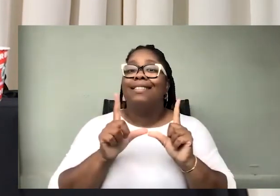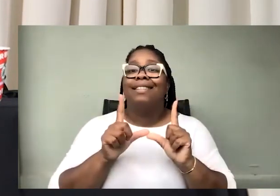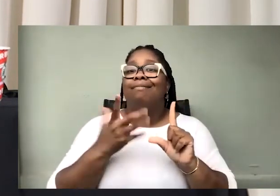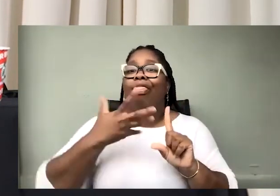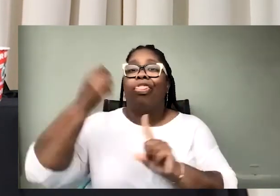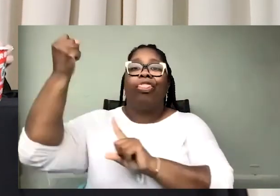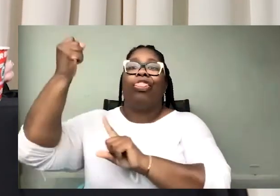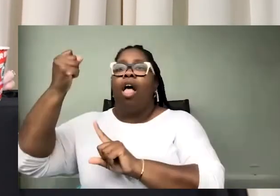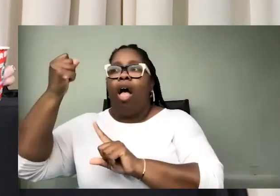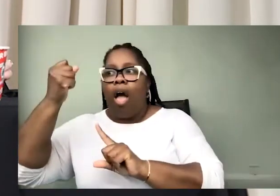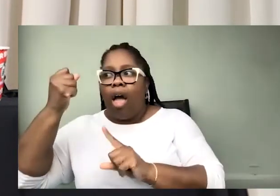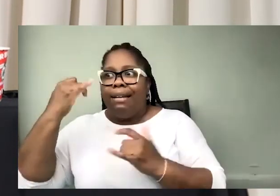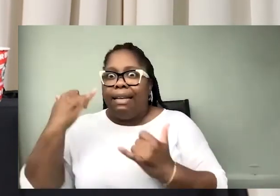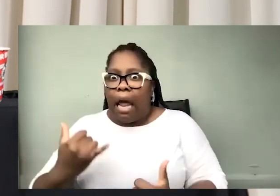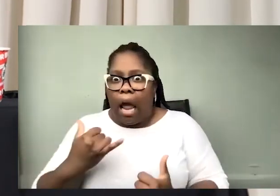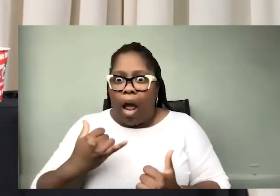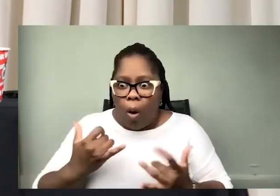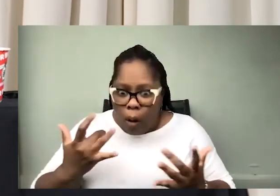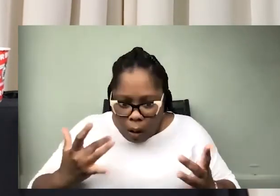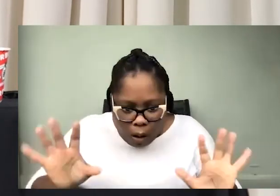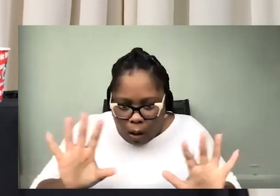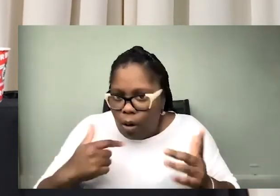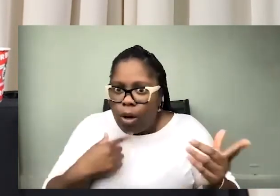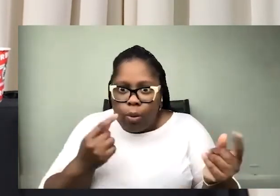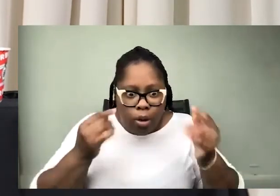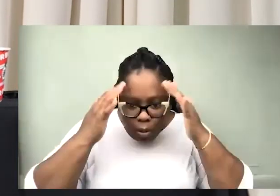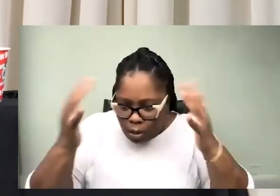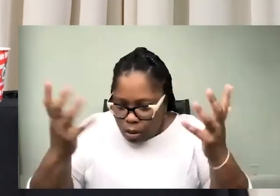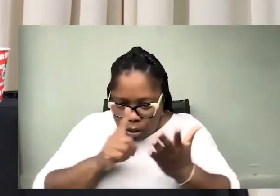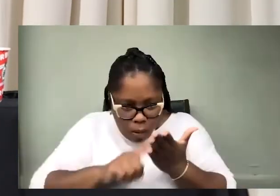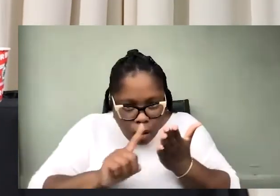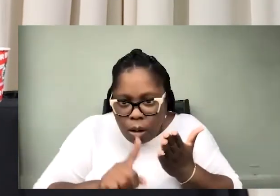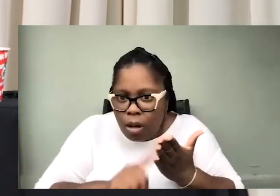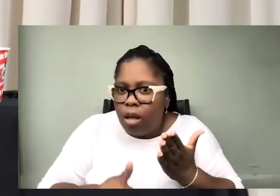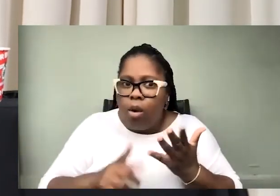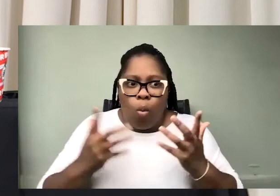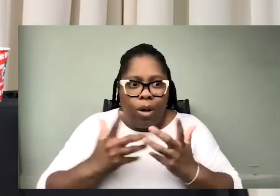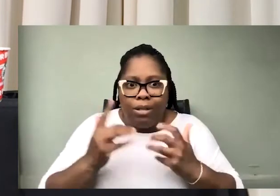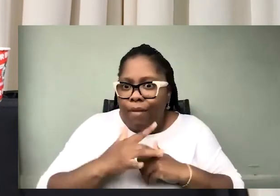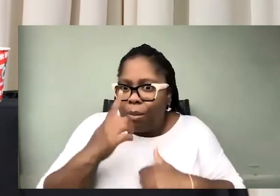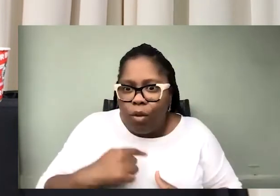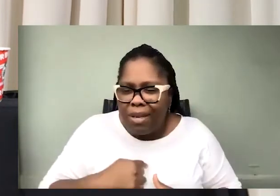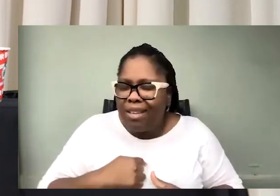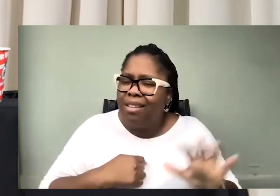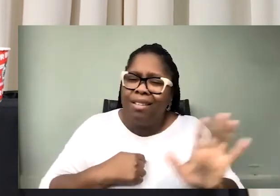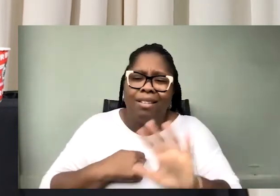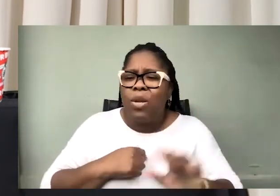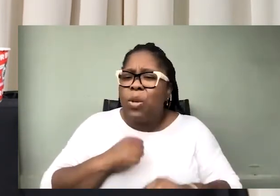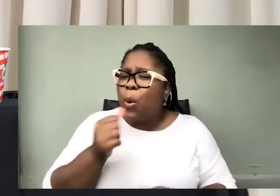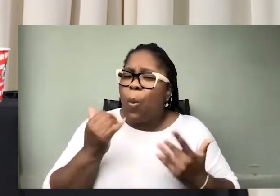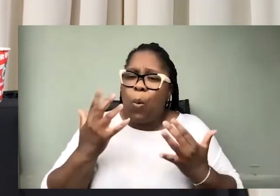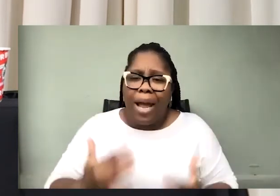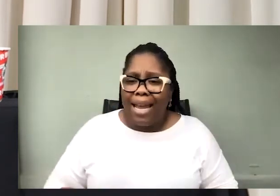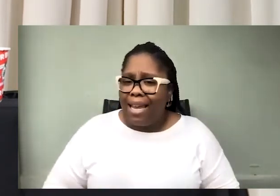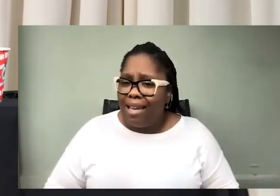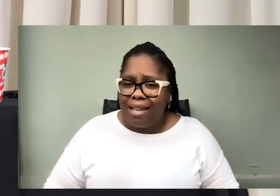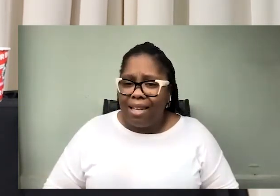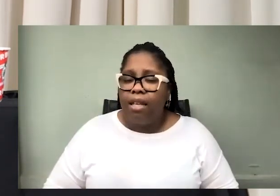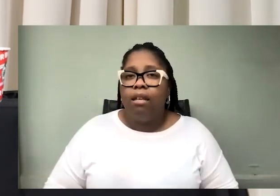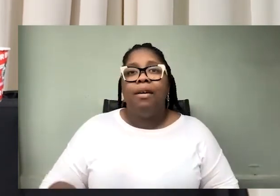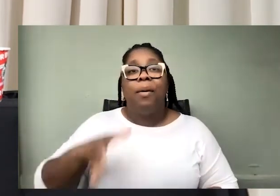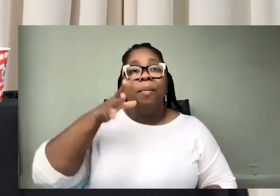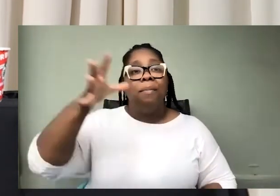the time to start researching what transportation options are available to you in your community. Don't wait until a parent has